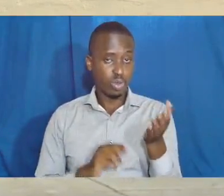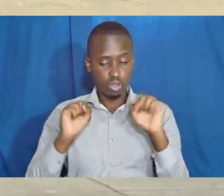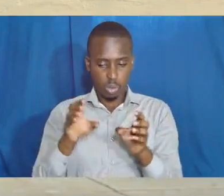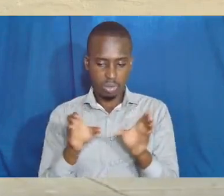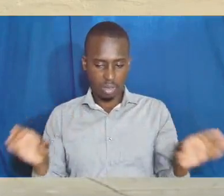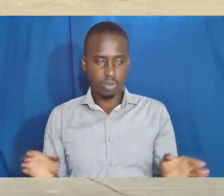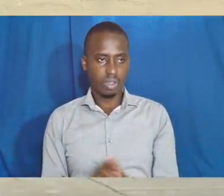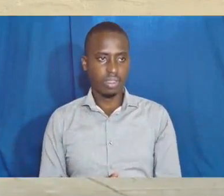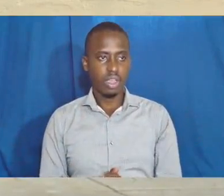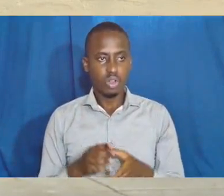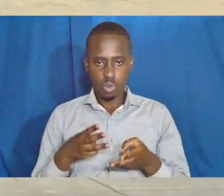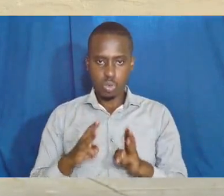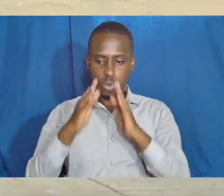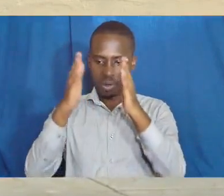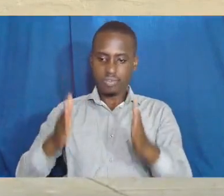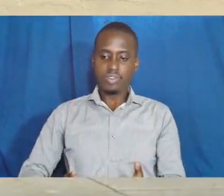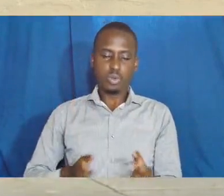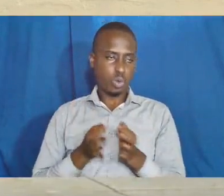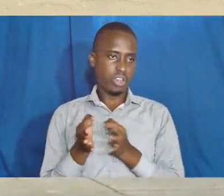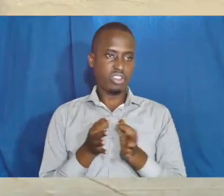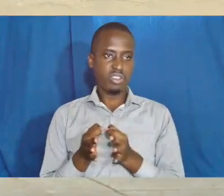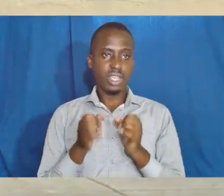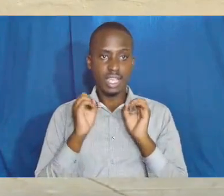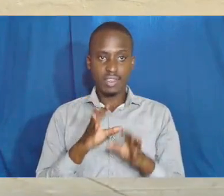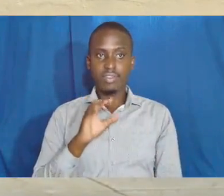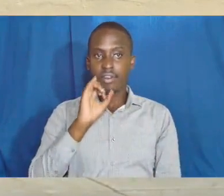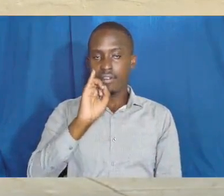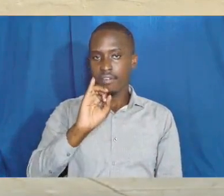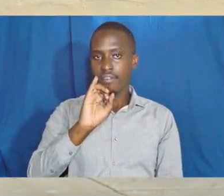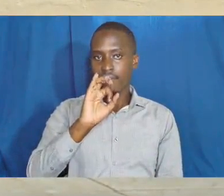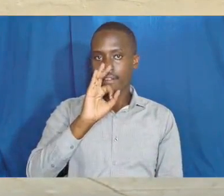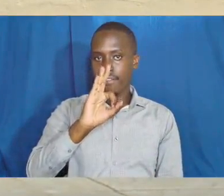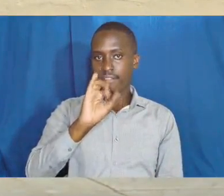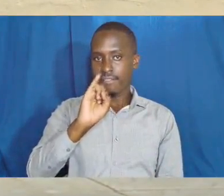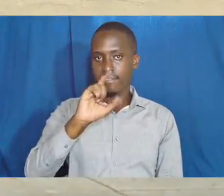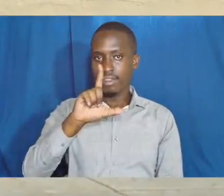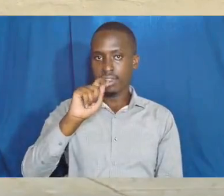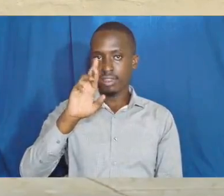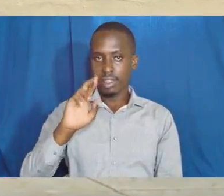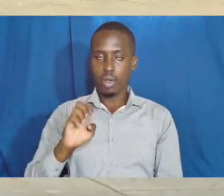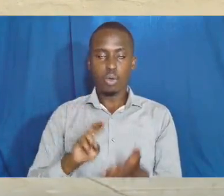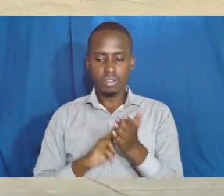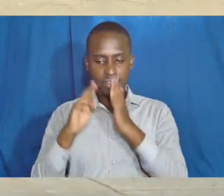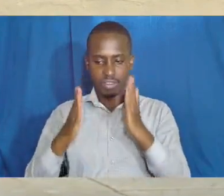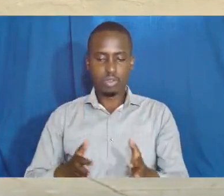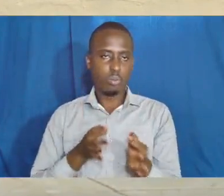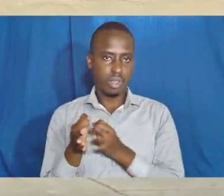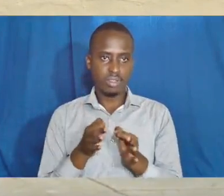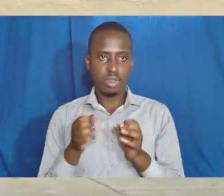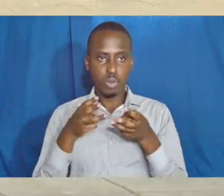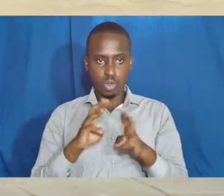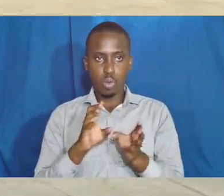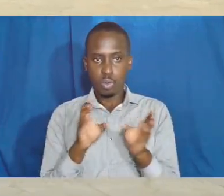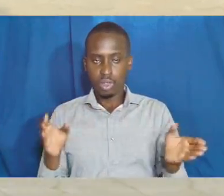separate them. That is the physical means. When you are filtering, you are using the physical means. So the method of separating